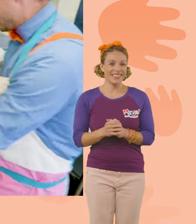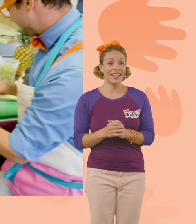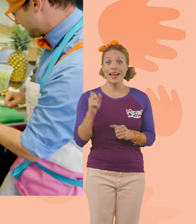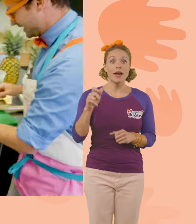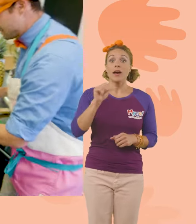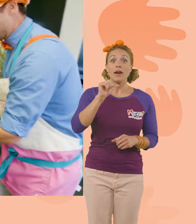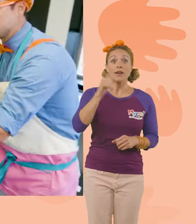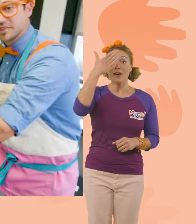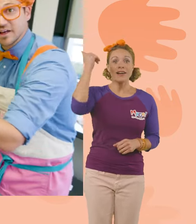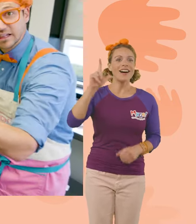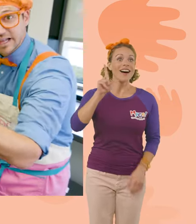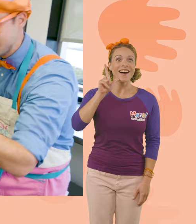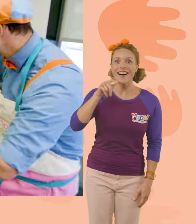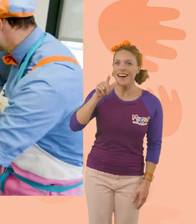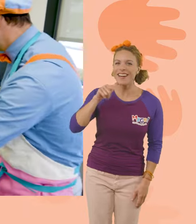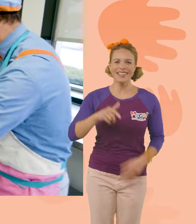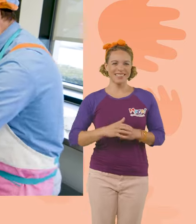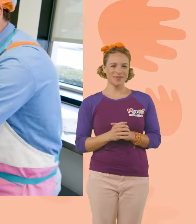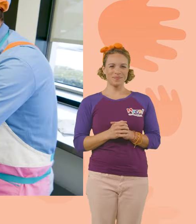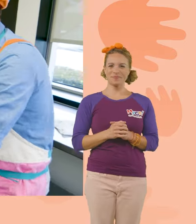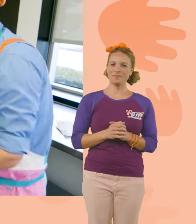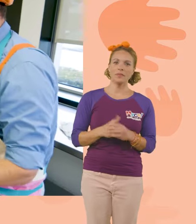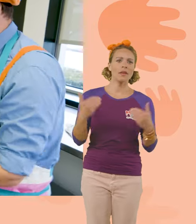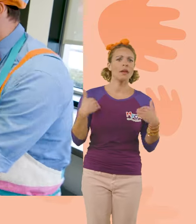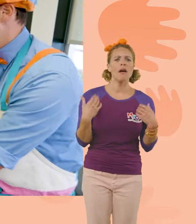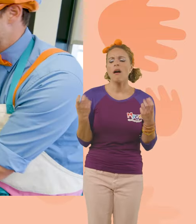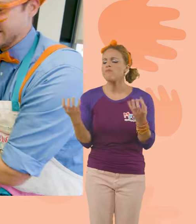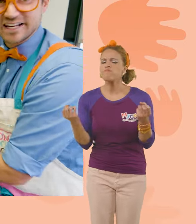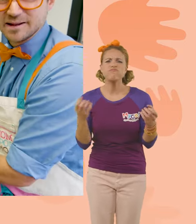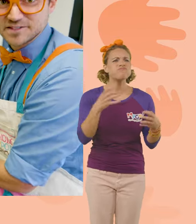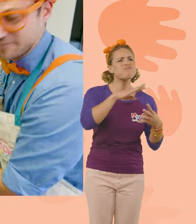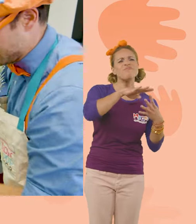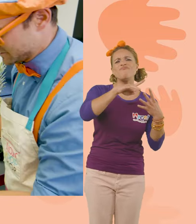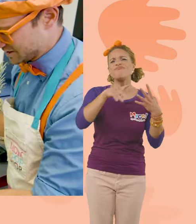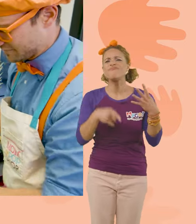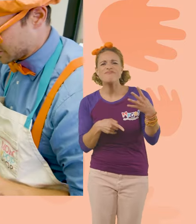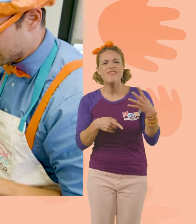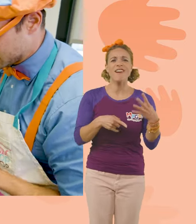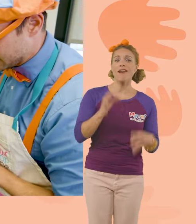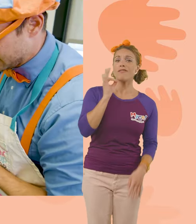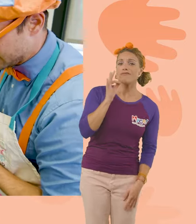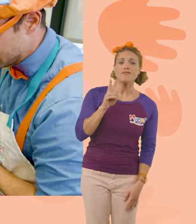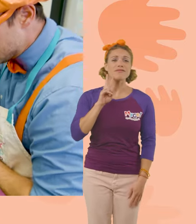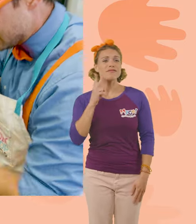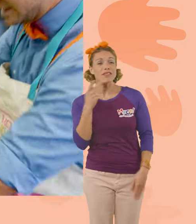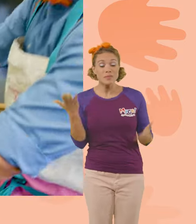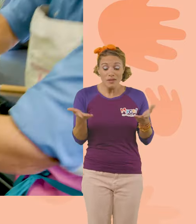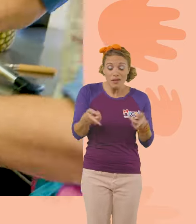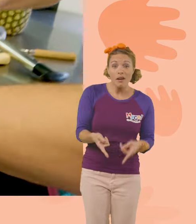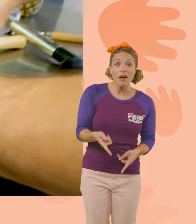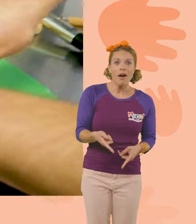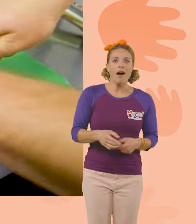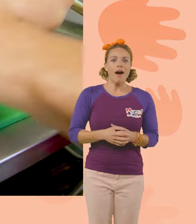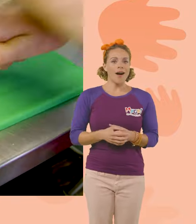Okay, can't forget about the lemons. We have so many types of fruits and vegetables in here.